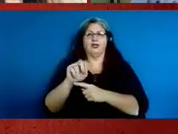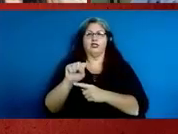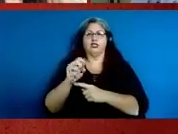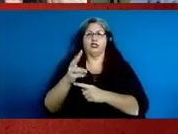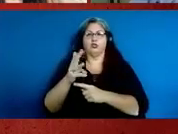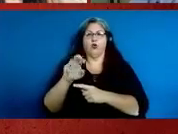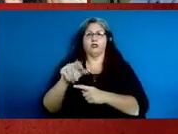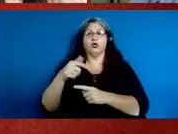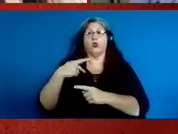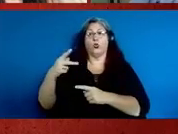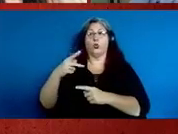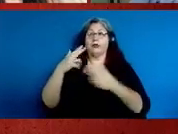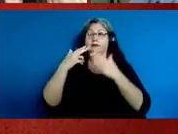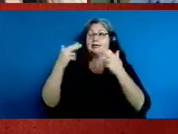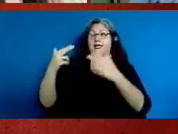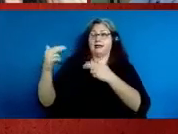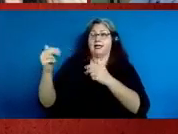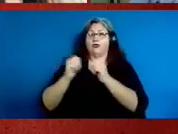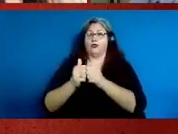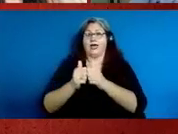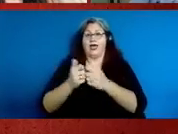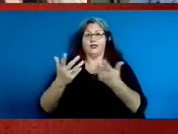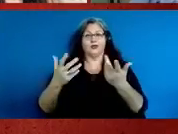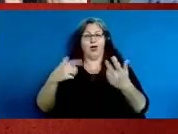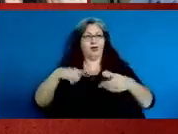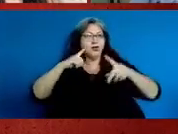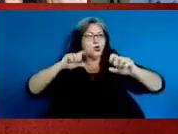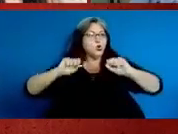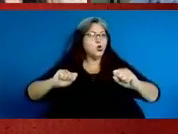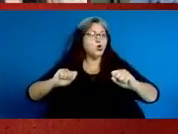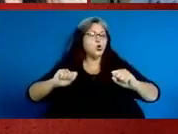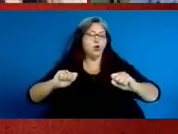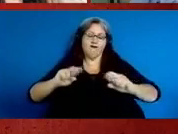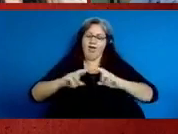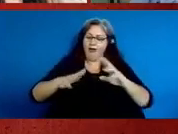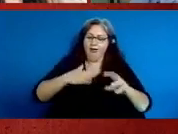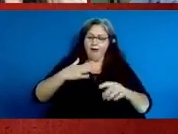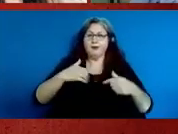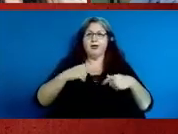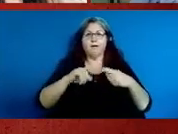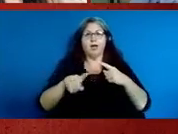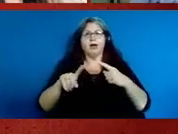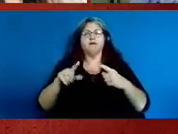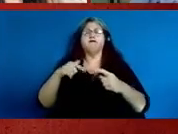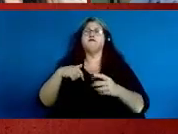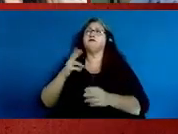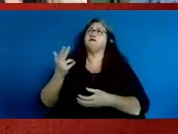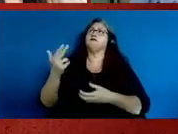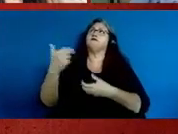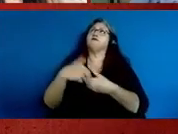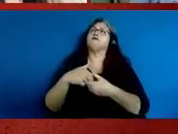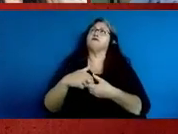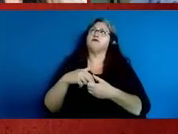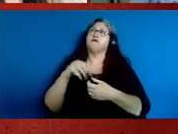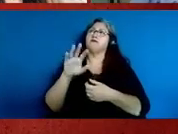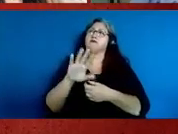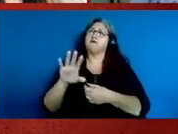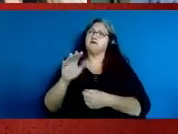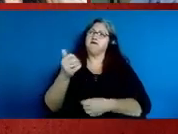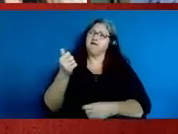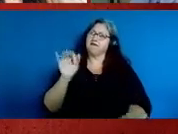perform the song together. So I was just like, okay, I'm really, really happy. But yeah, I signed on in